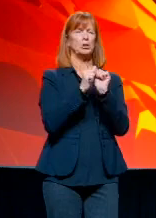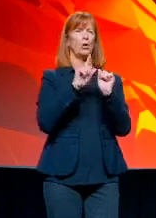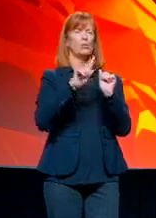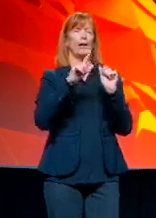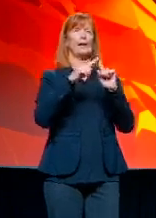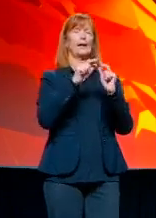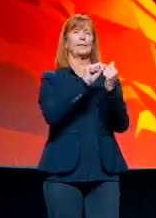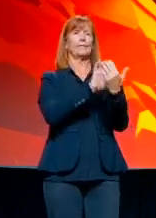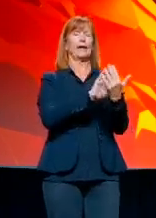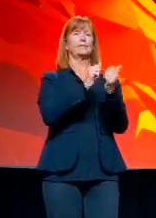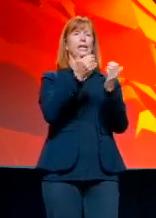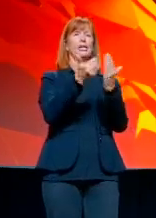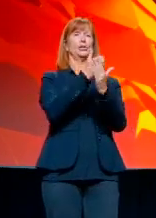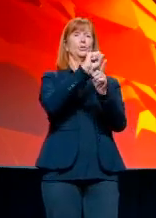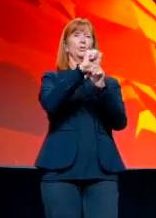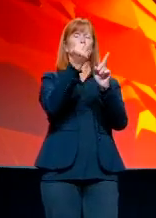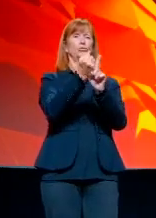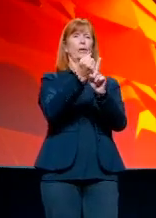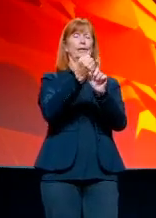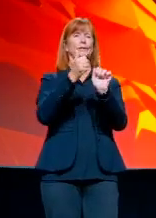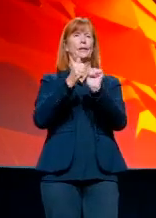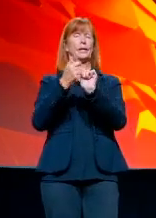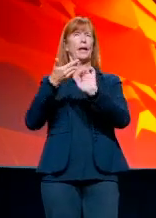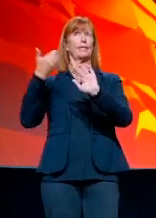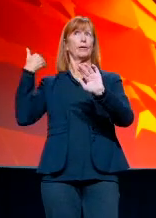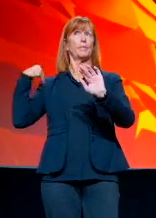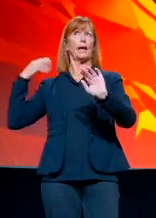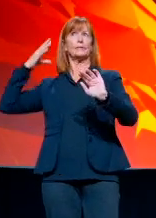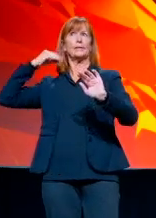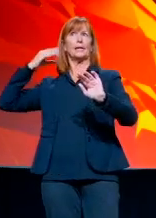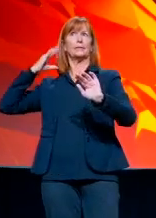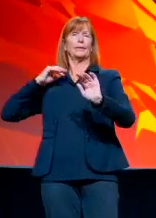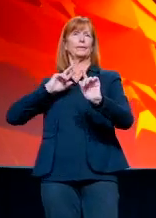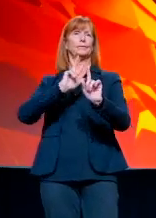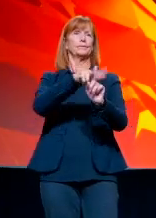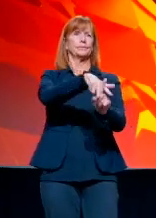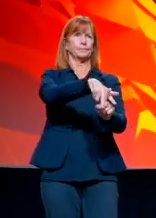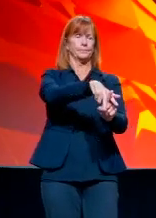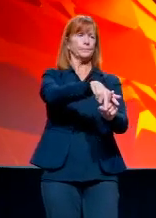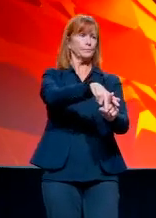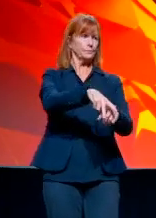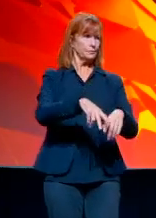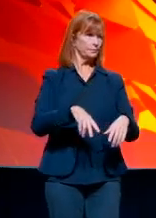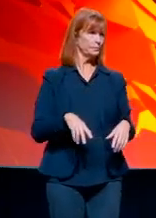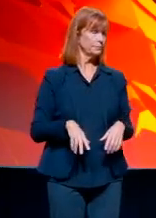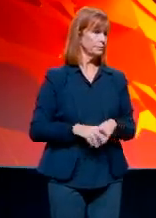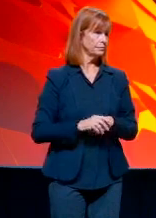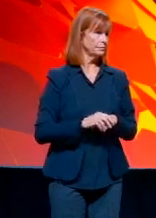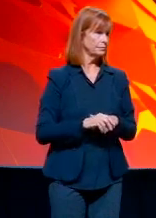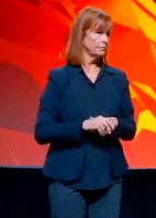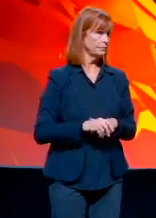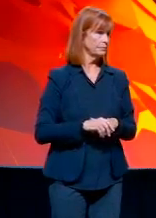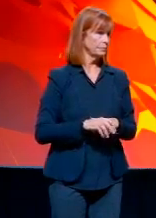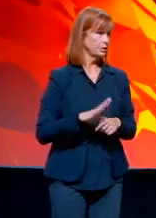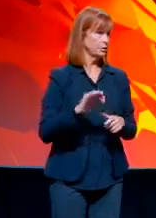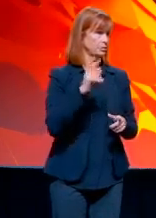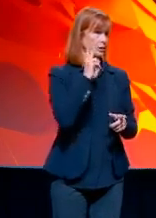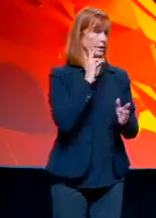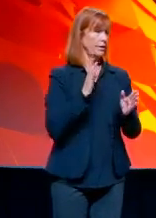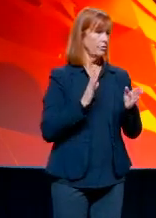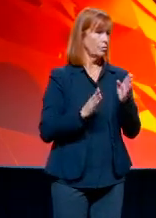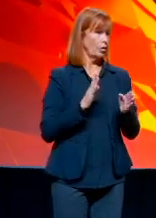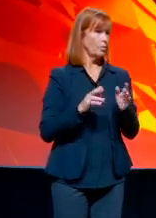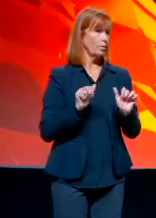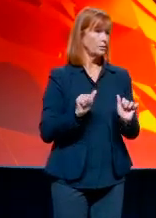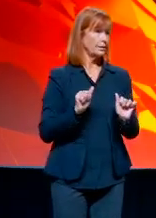and leveraging the past experience. And so with that, as you can see, the robot was able to kind of reason